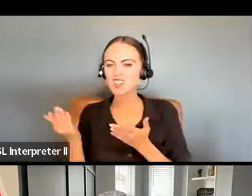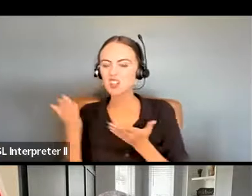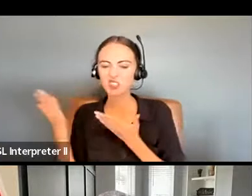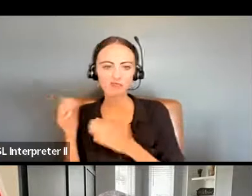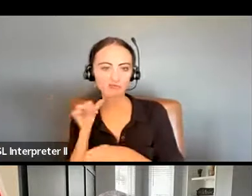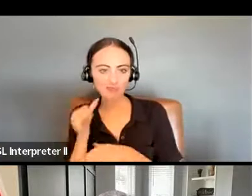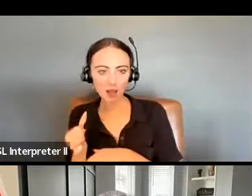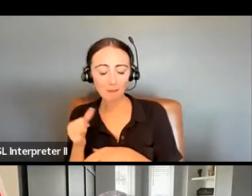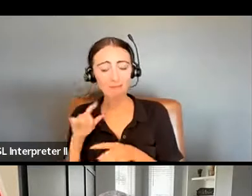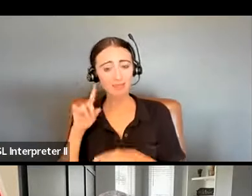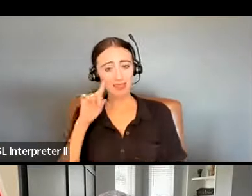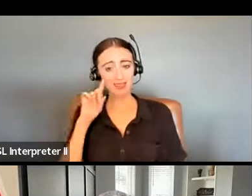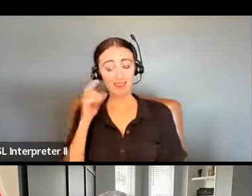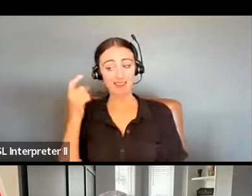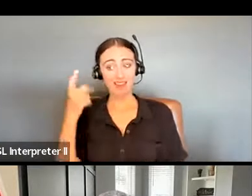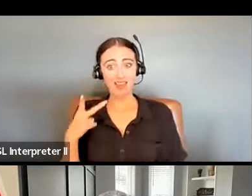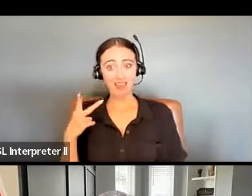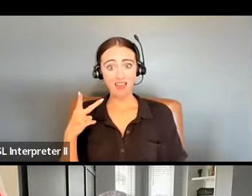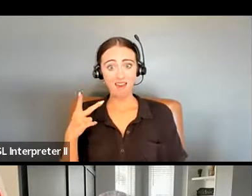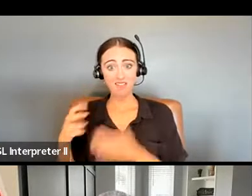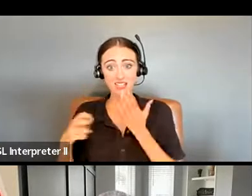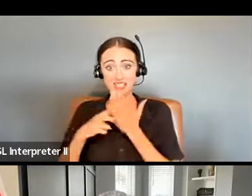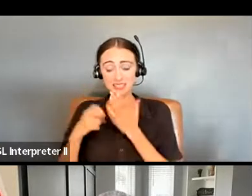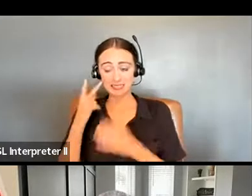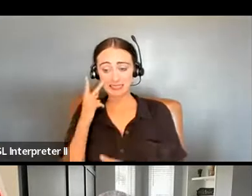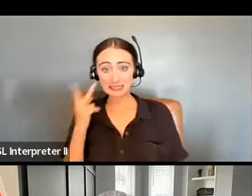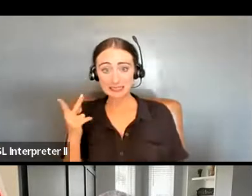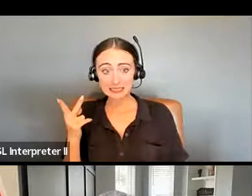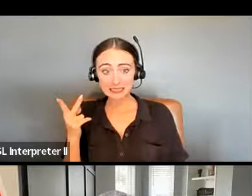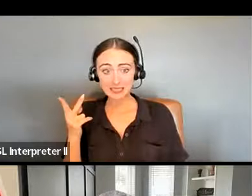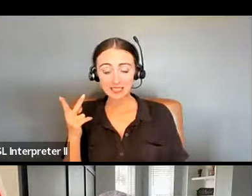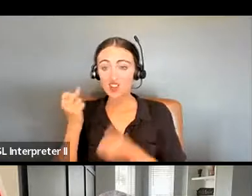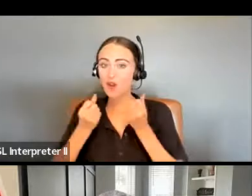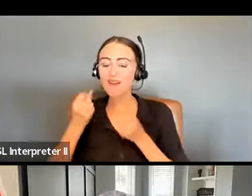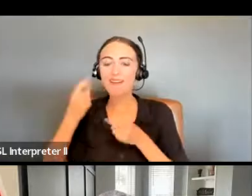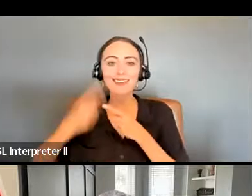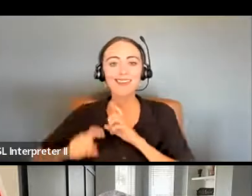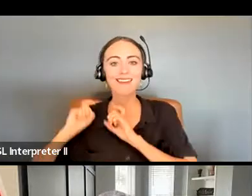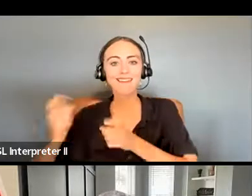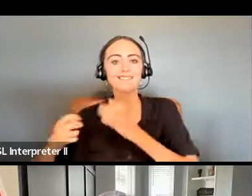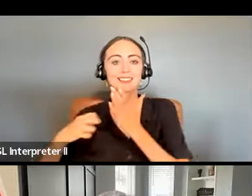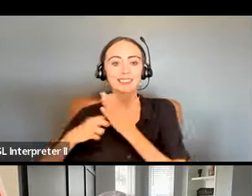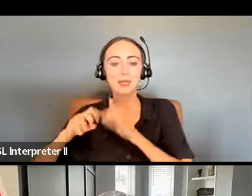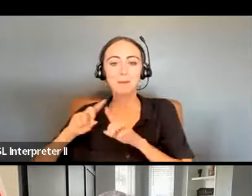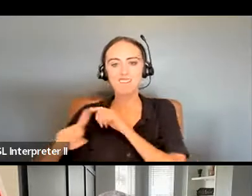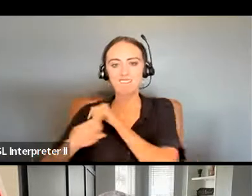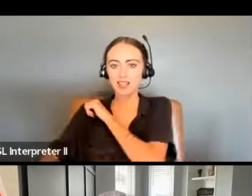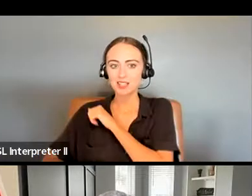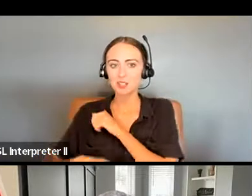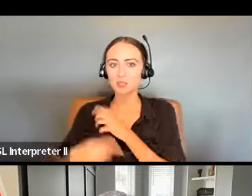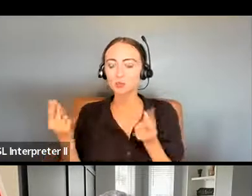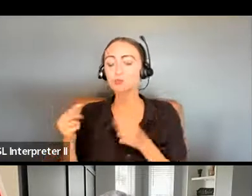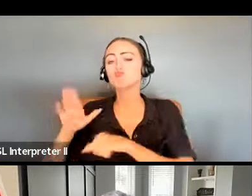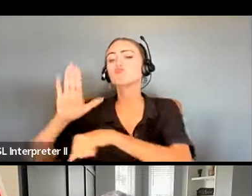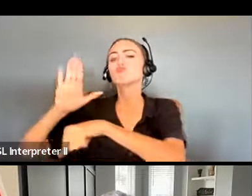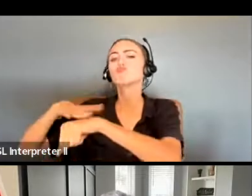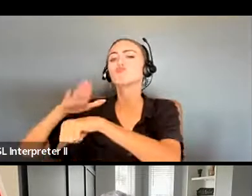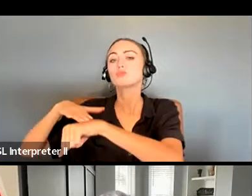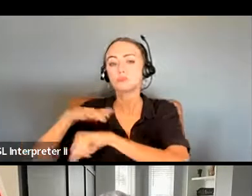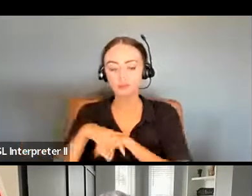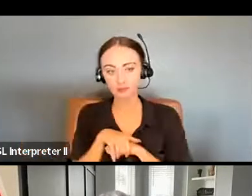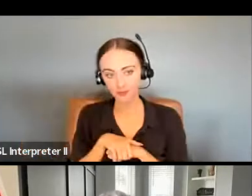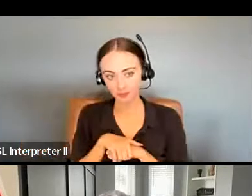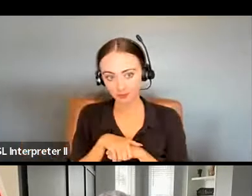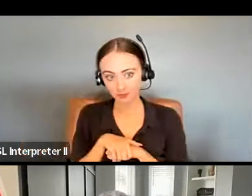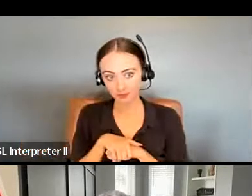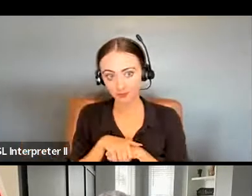that at least half of the traffic violations that they see are vehicles they cannot issue citations to, and so they just have to give them a warning.